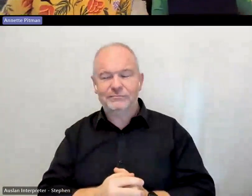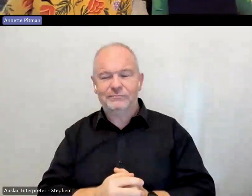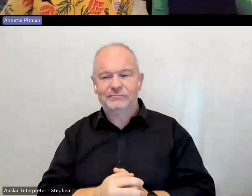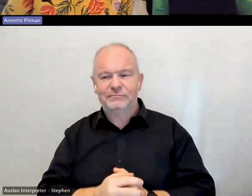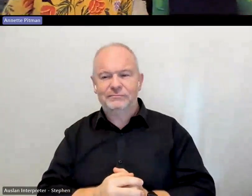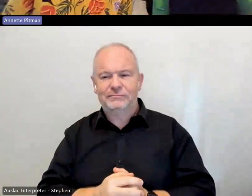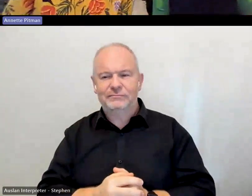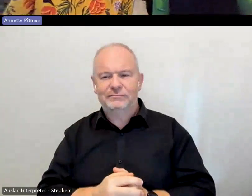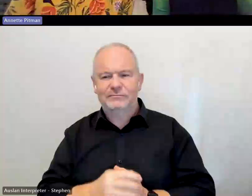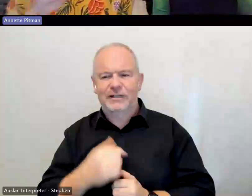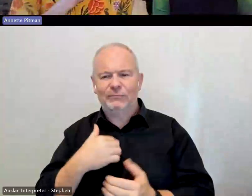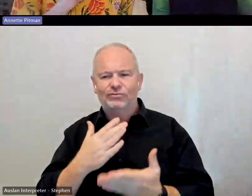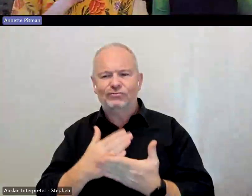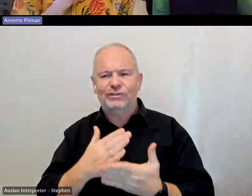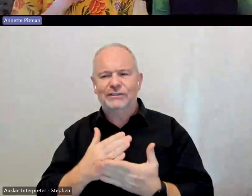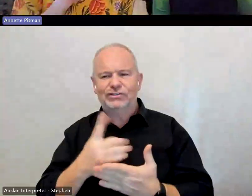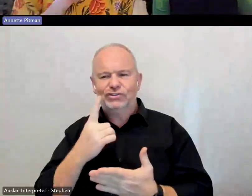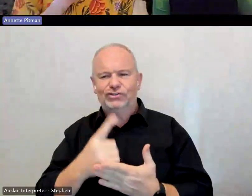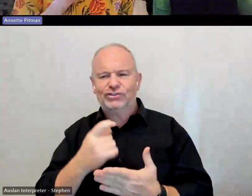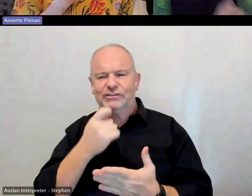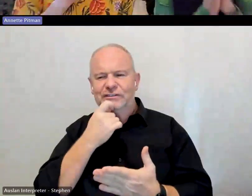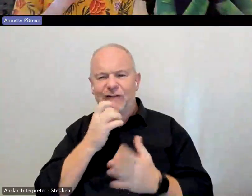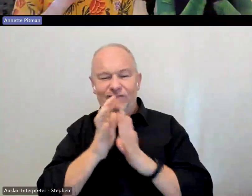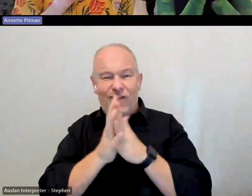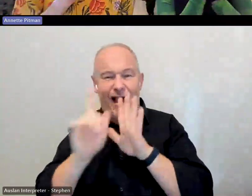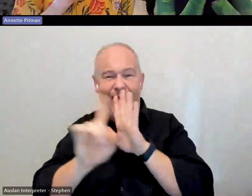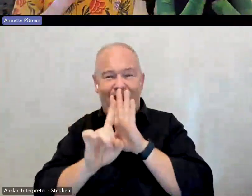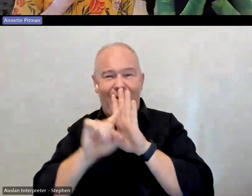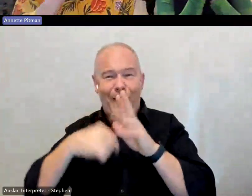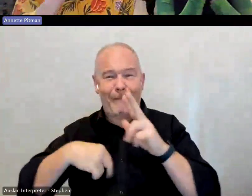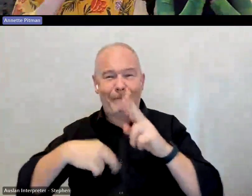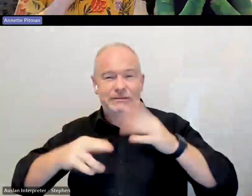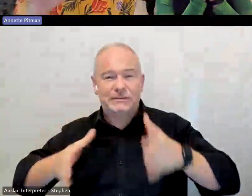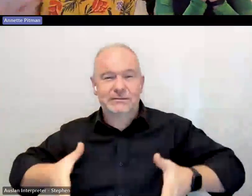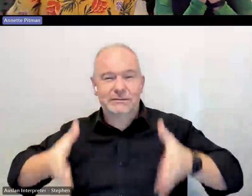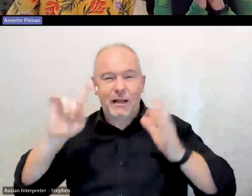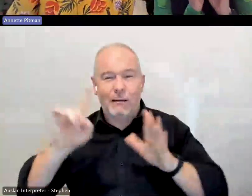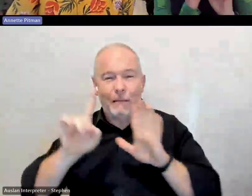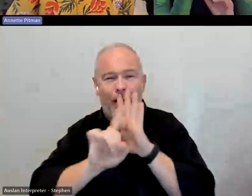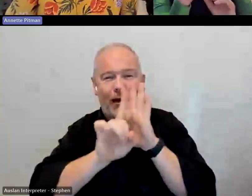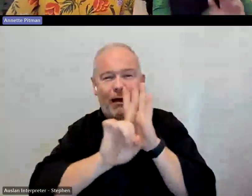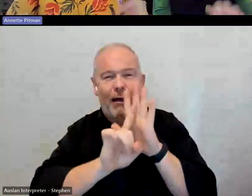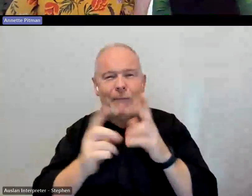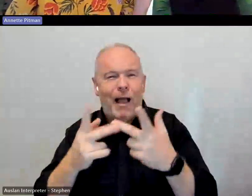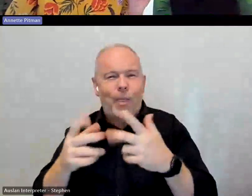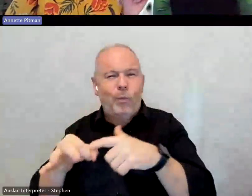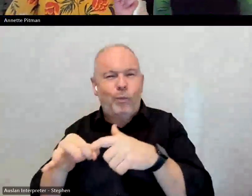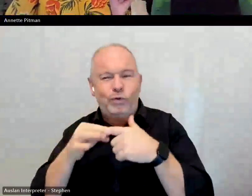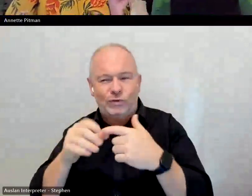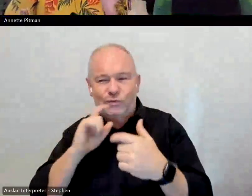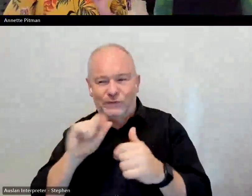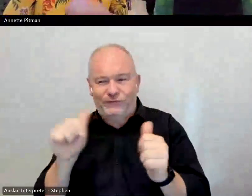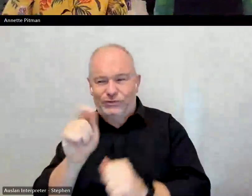I'm really sorry. We're just having a fire alarm in the building. Can you guys do another question? We'll be done in a